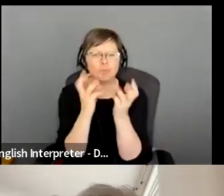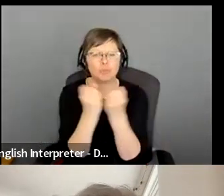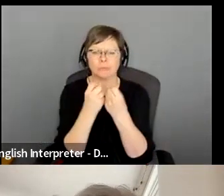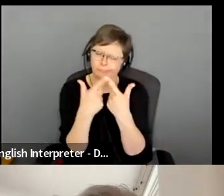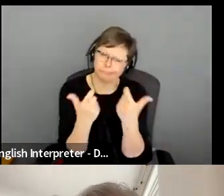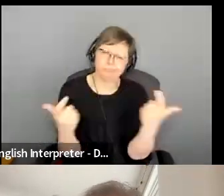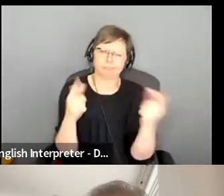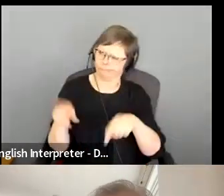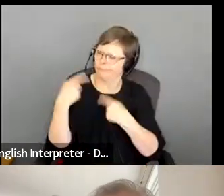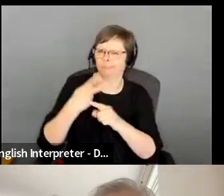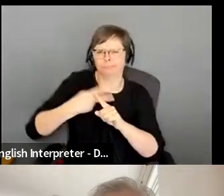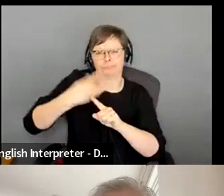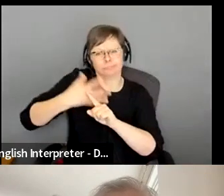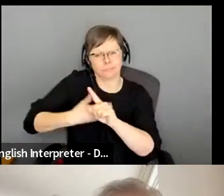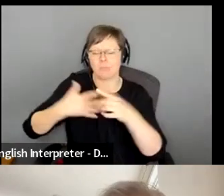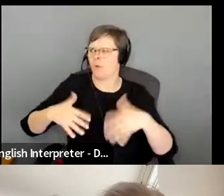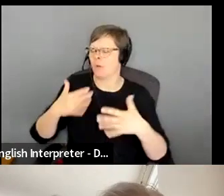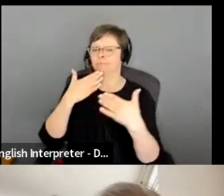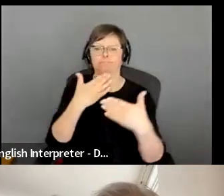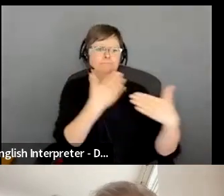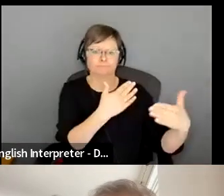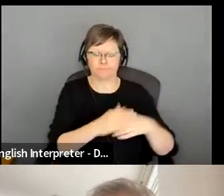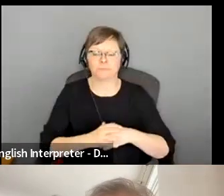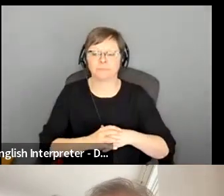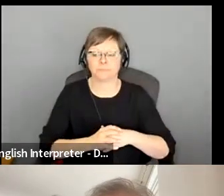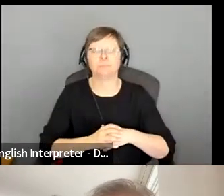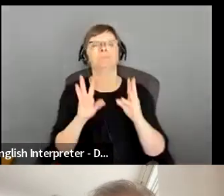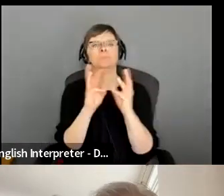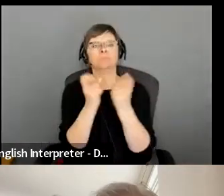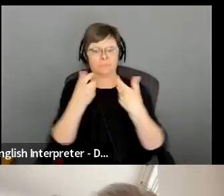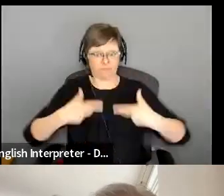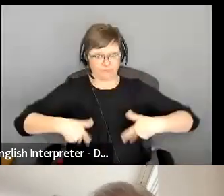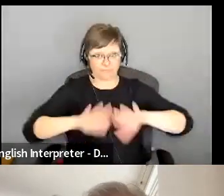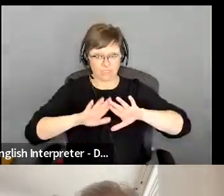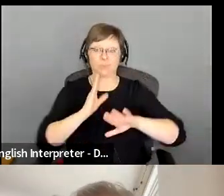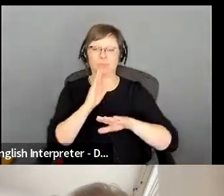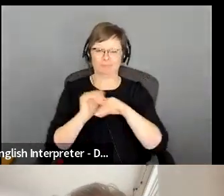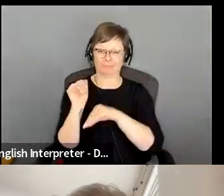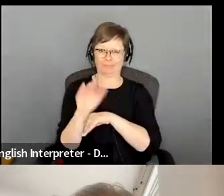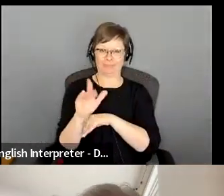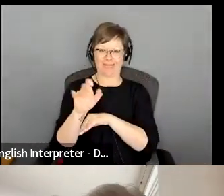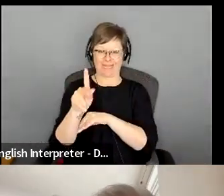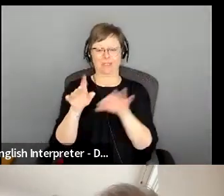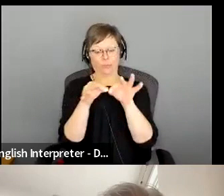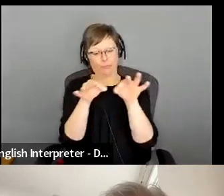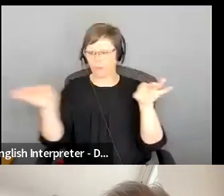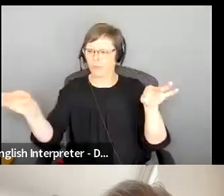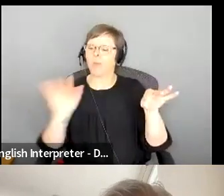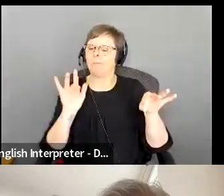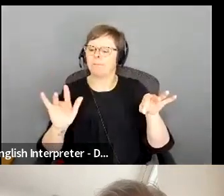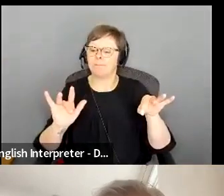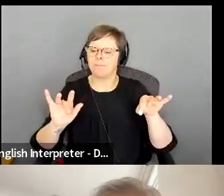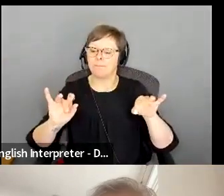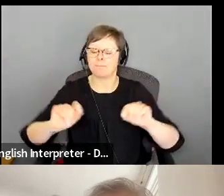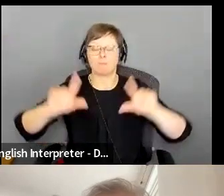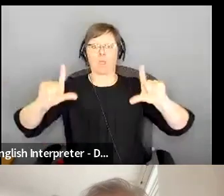several months. Now, after this workshop, we will be sending you all a link to complete a brief survey. We